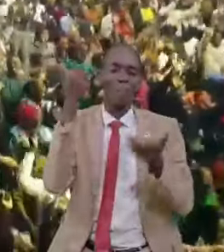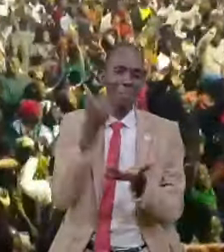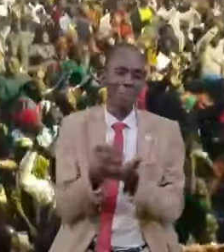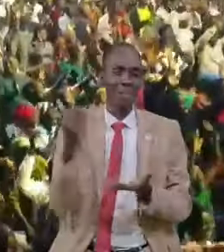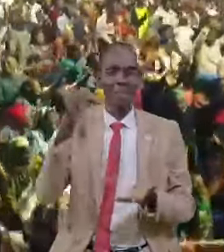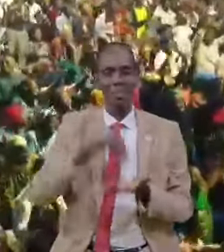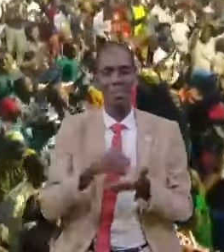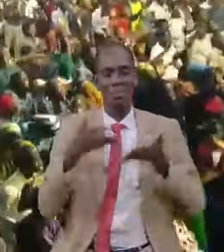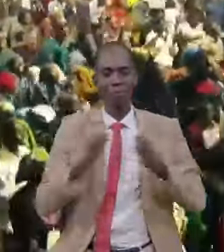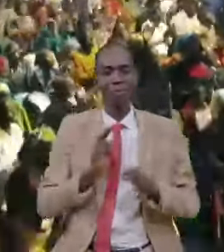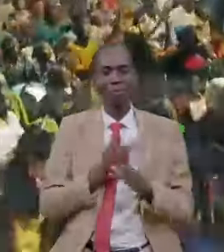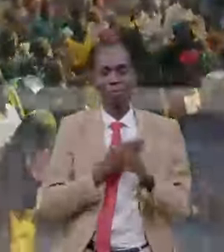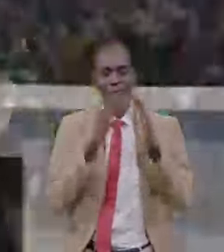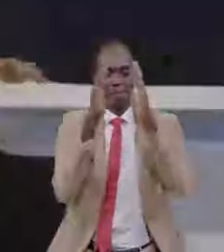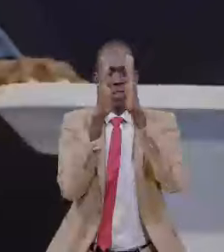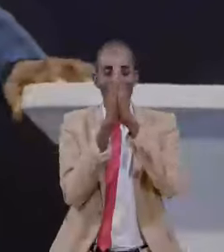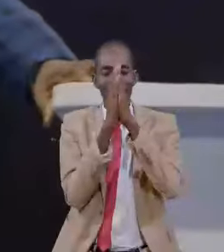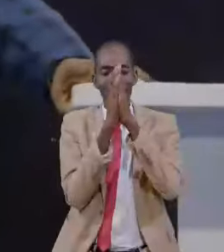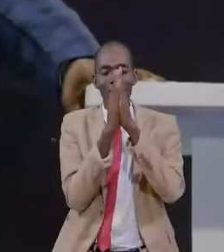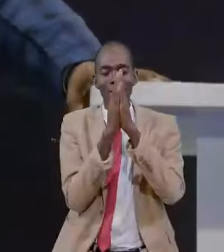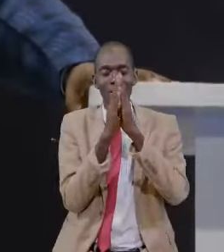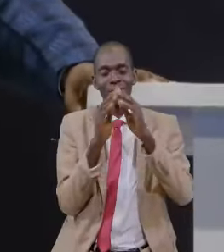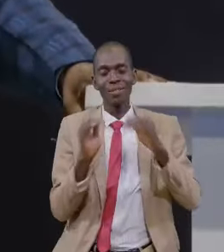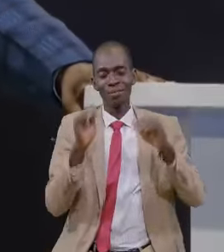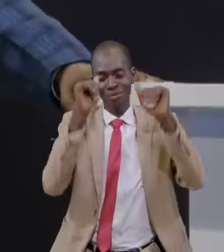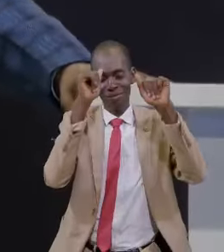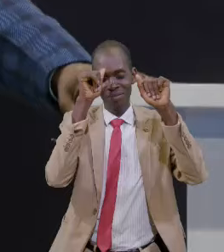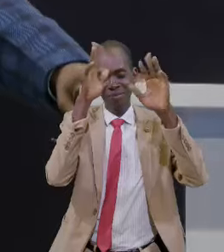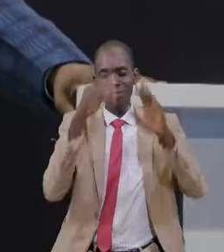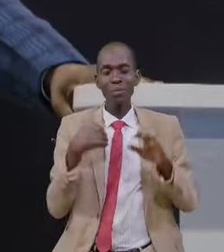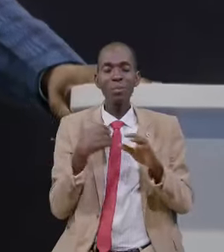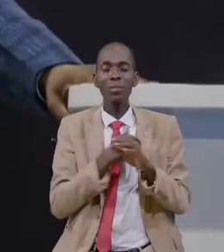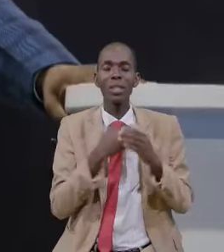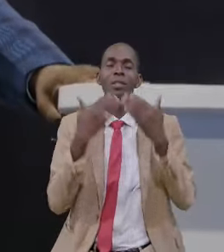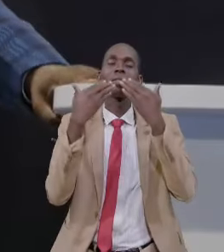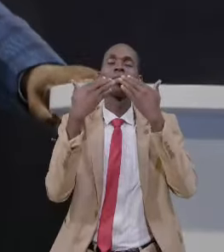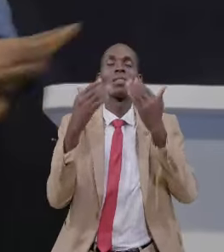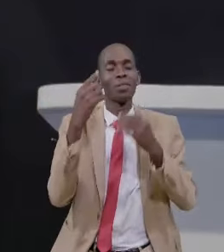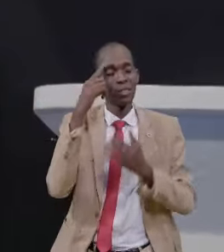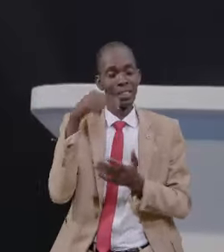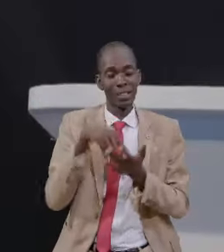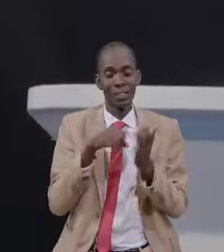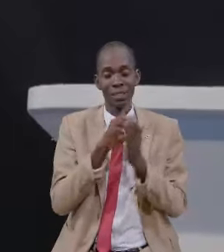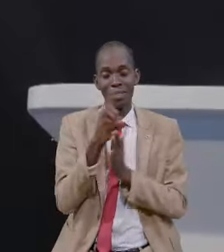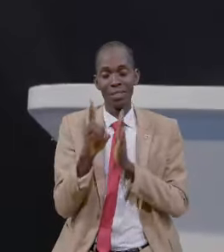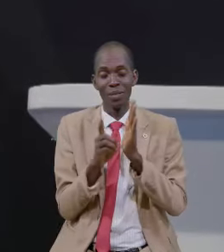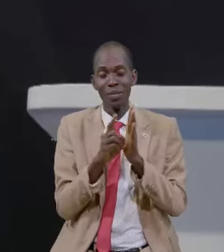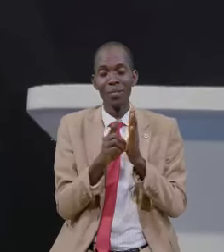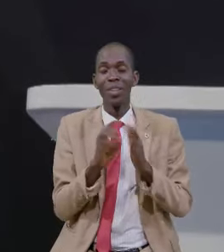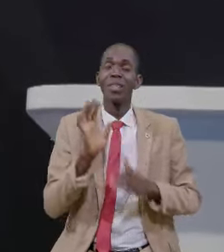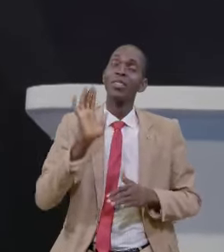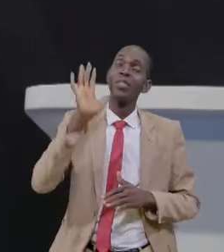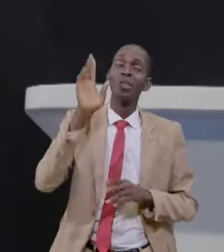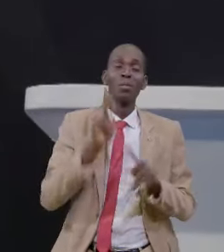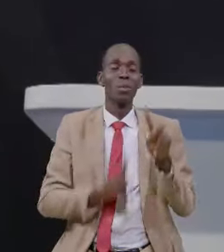Let's pray together. Father, we thank you for this hour. Your people have